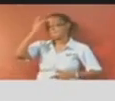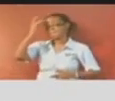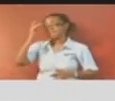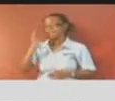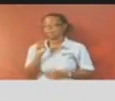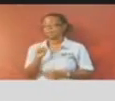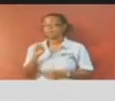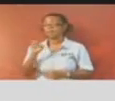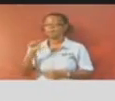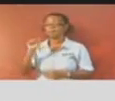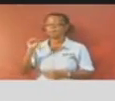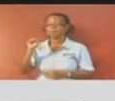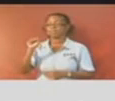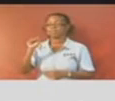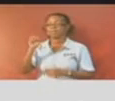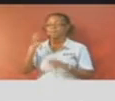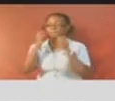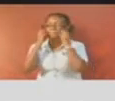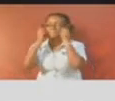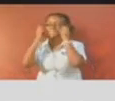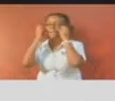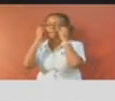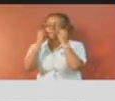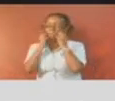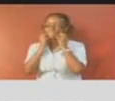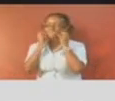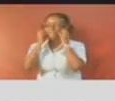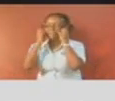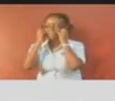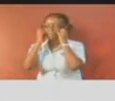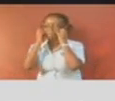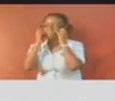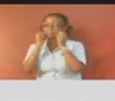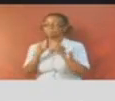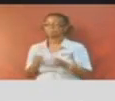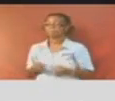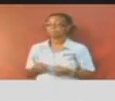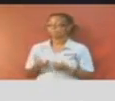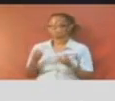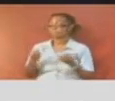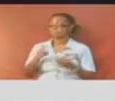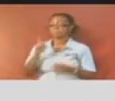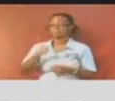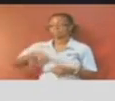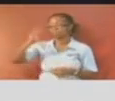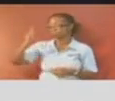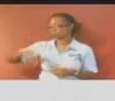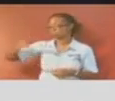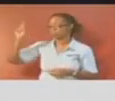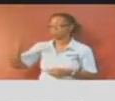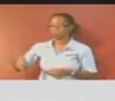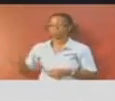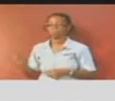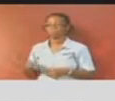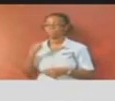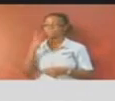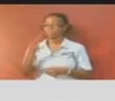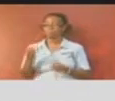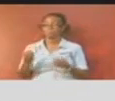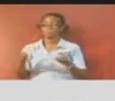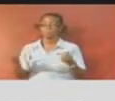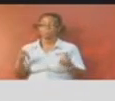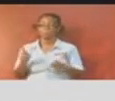the epidemic going down and up with public health measures, I would suggest. And just like we had in many parts of the